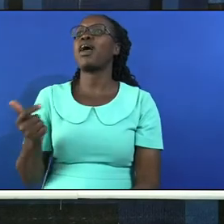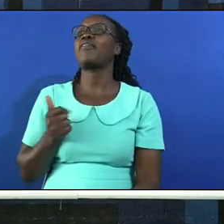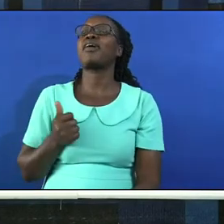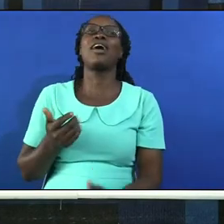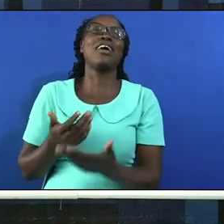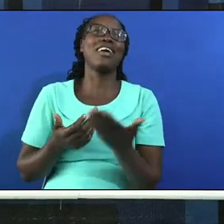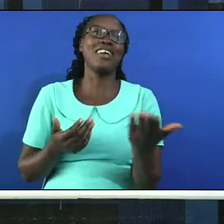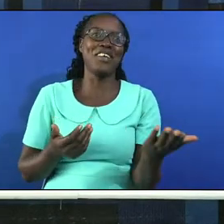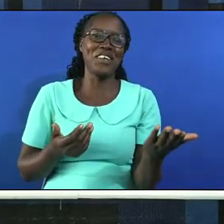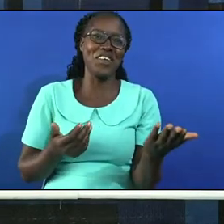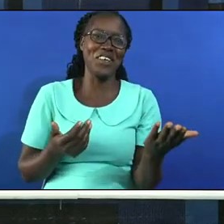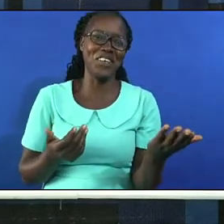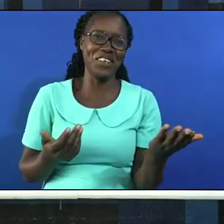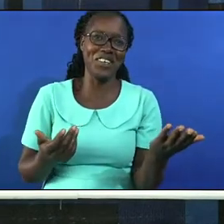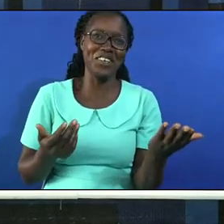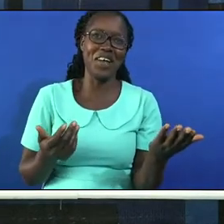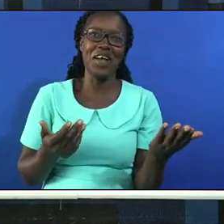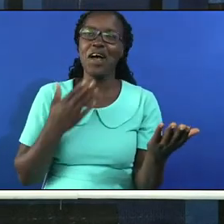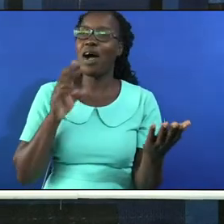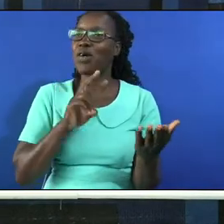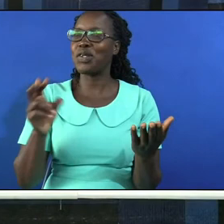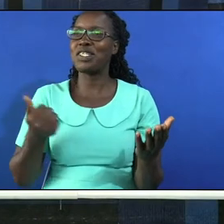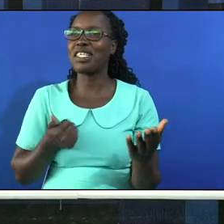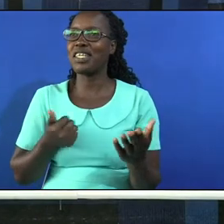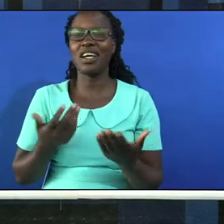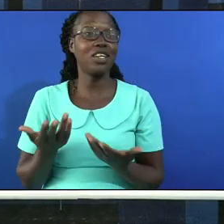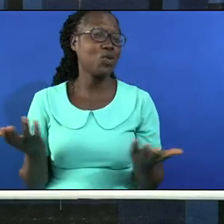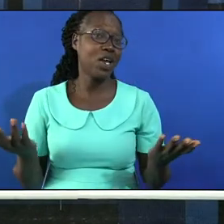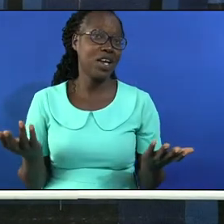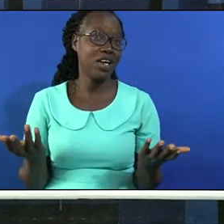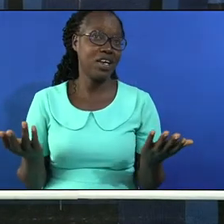girls are? Take me where the girls